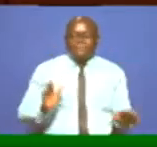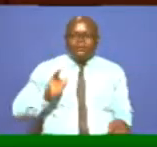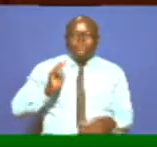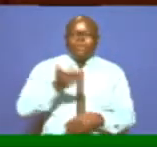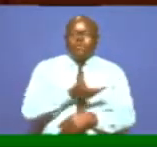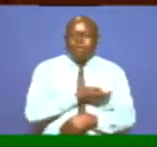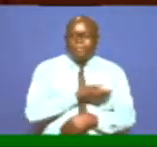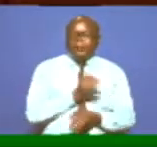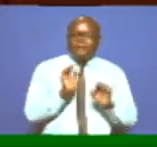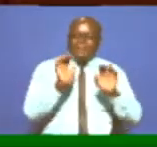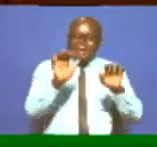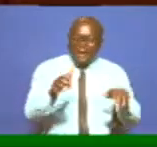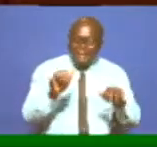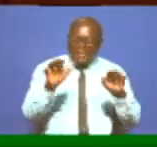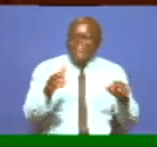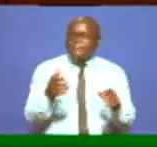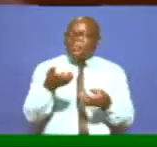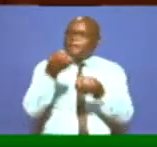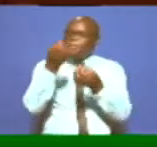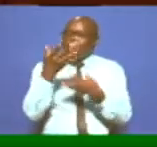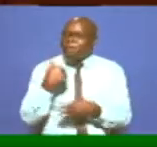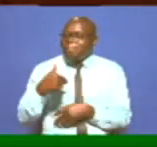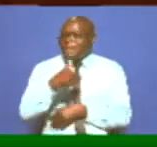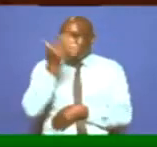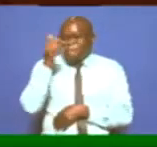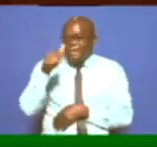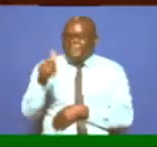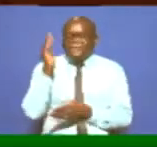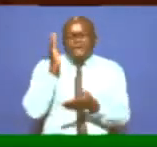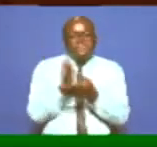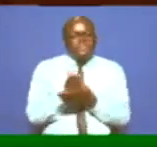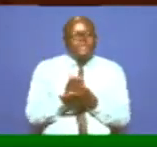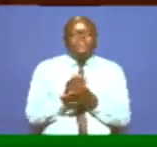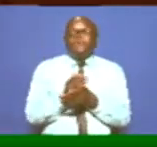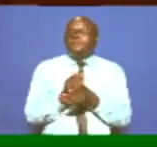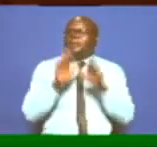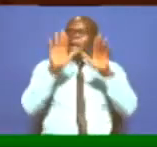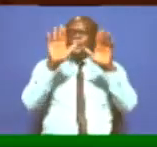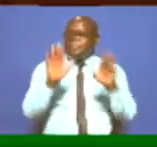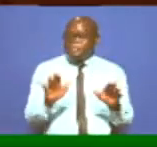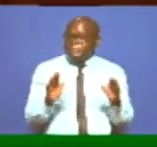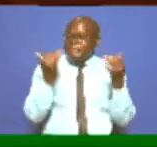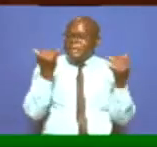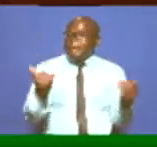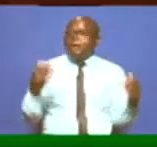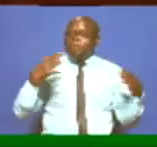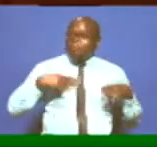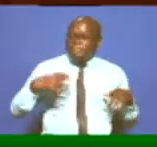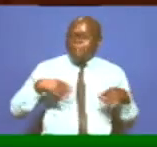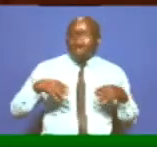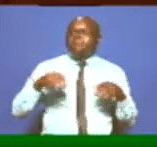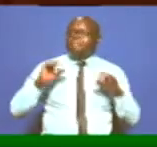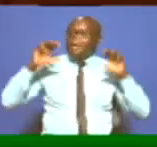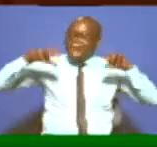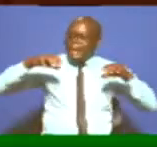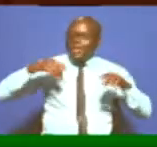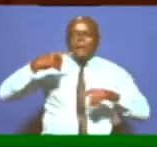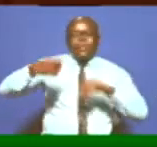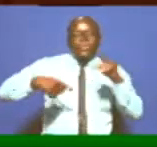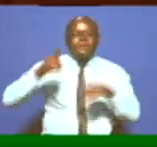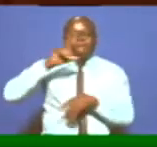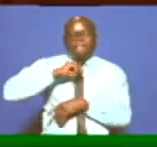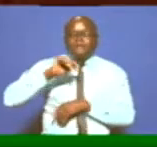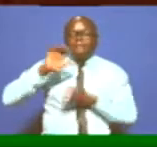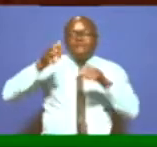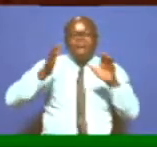on Agriculture and Livestock, because this is a very emotive issue. At the moment, the rainy season has started. Farmers